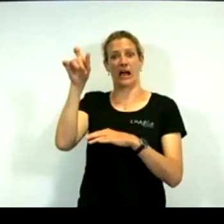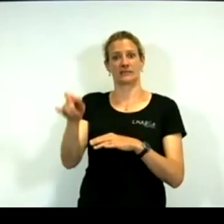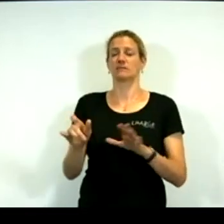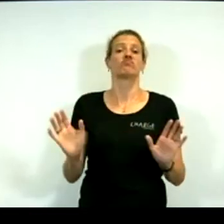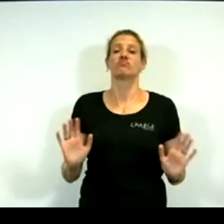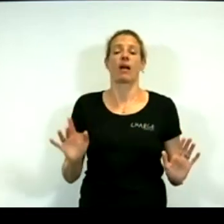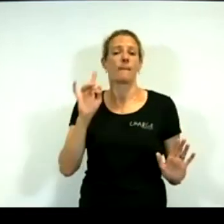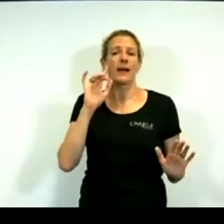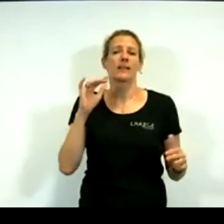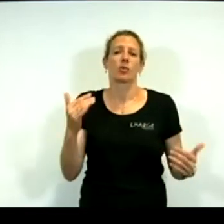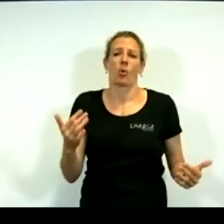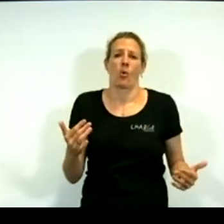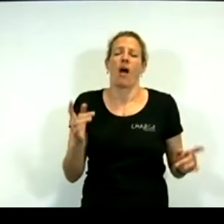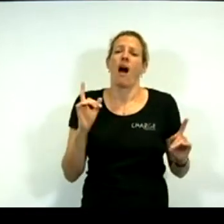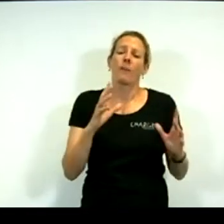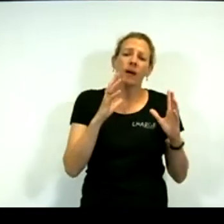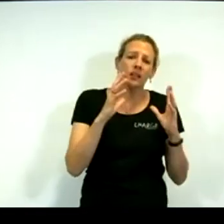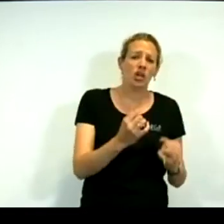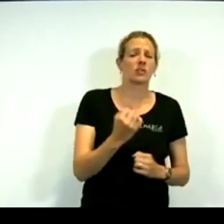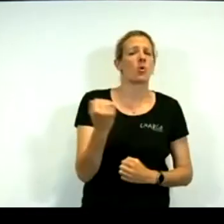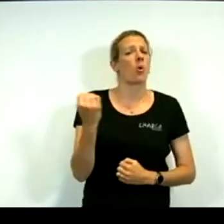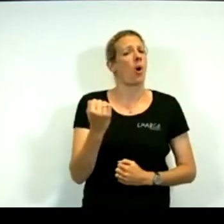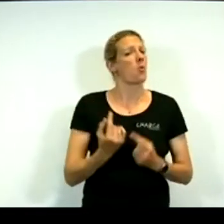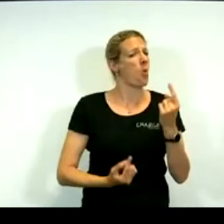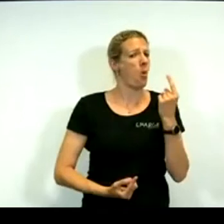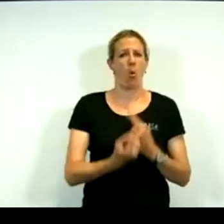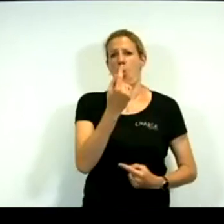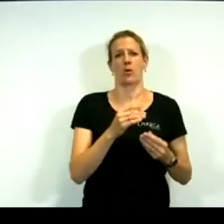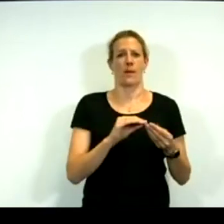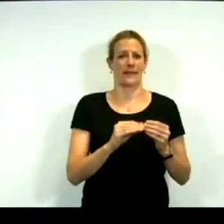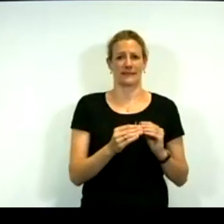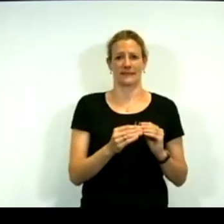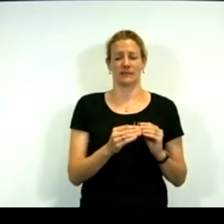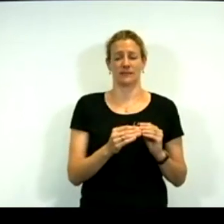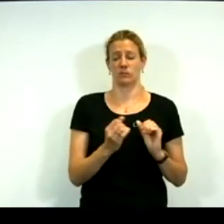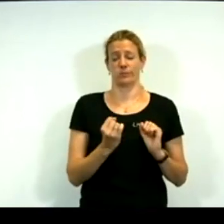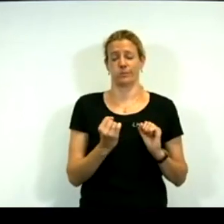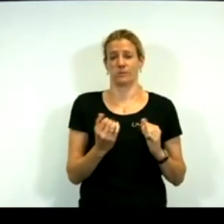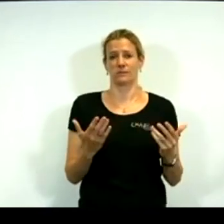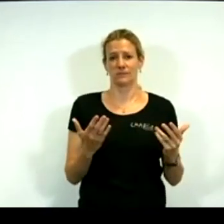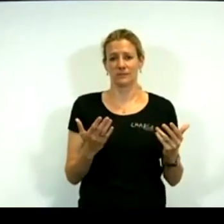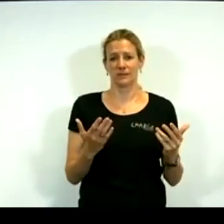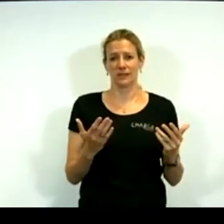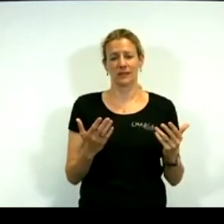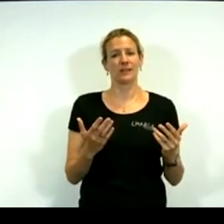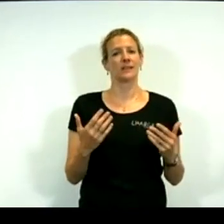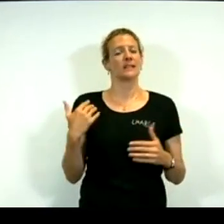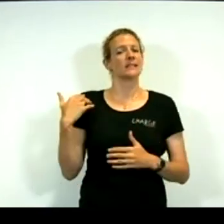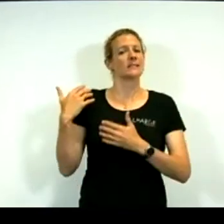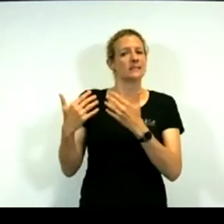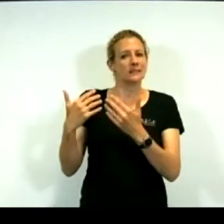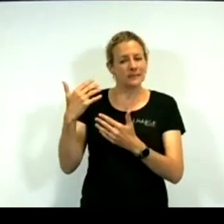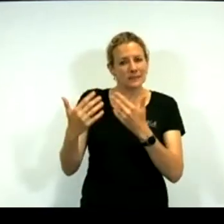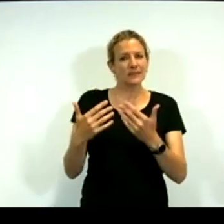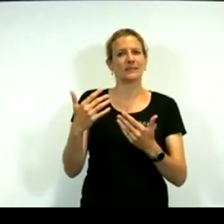is very complicated. And the more time goes by, the more complicated we realize